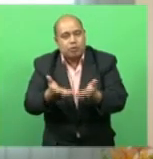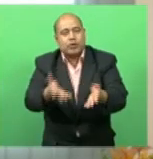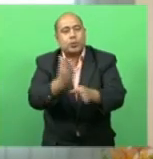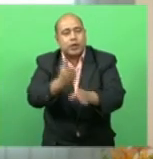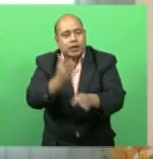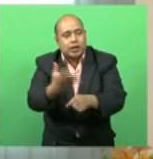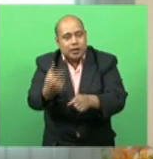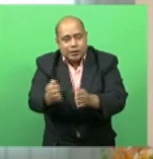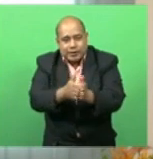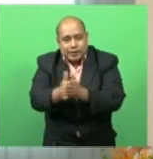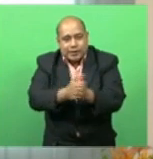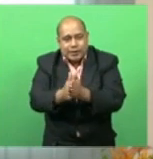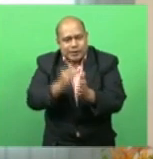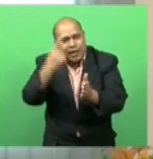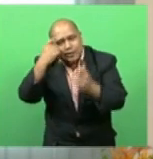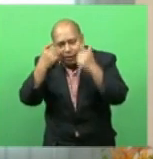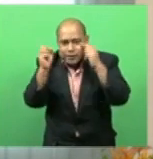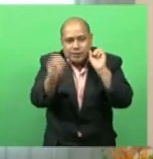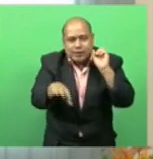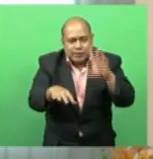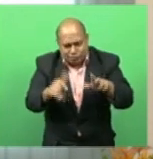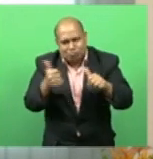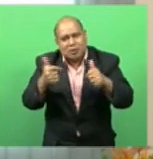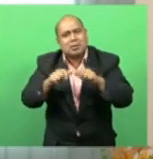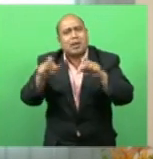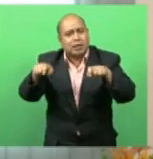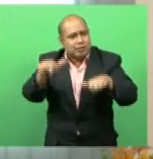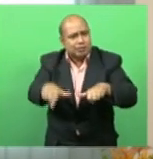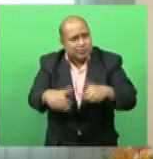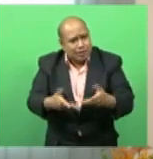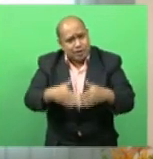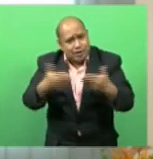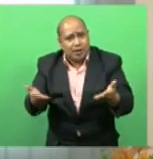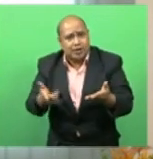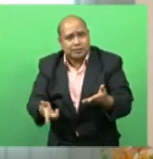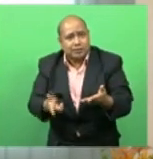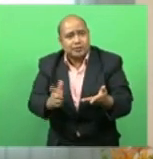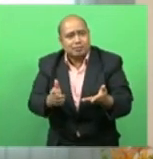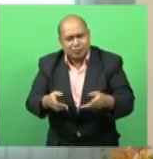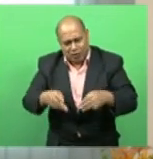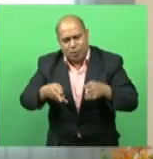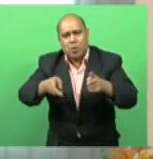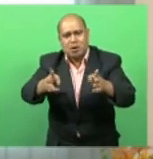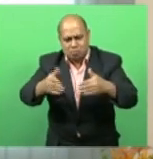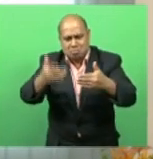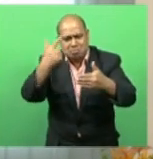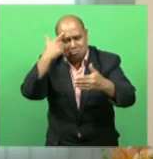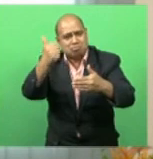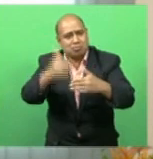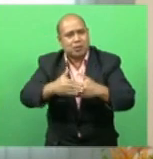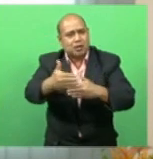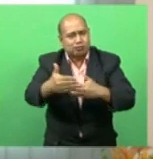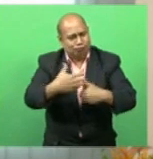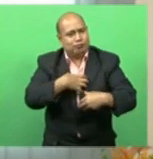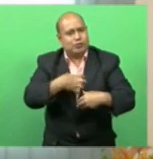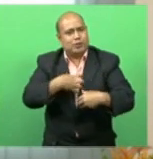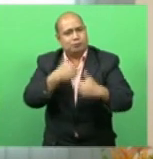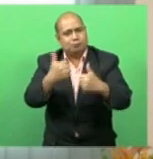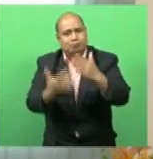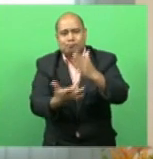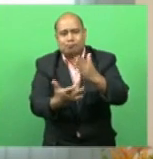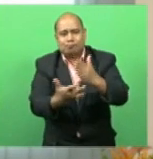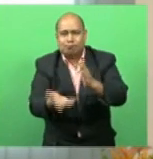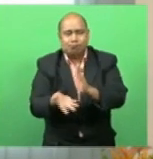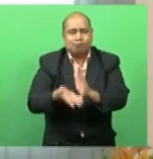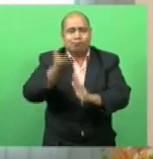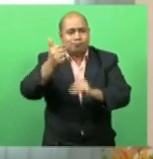something that may be the new norm. Even after we get over this, people may actually use more of the digital platform. So how well are we placed?